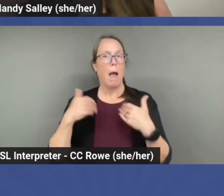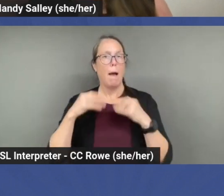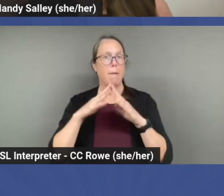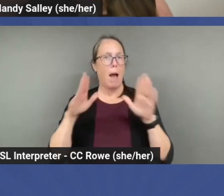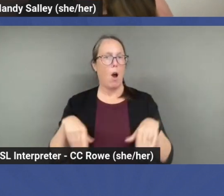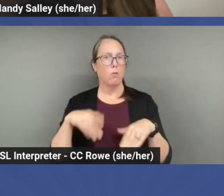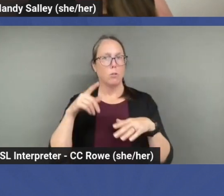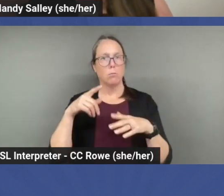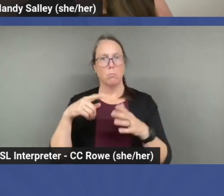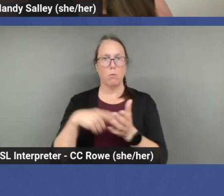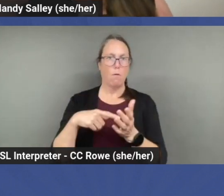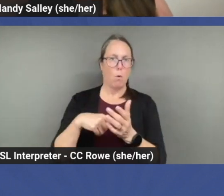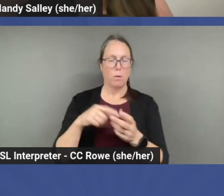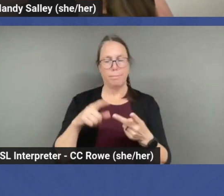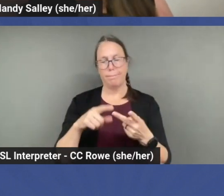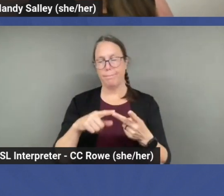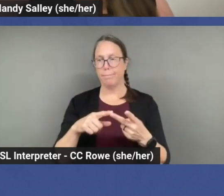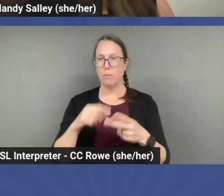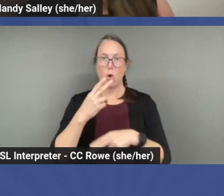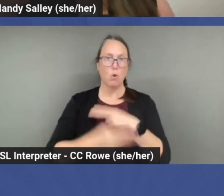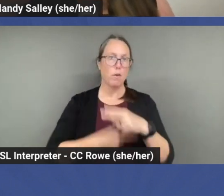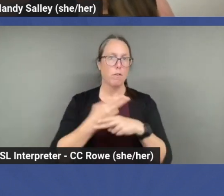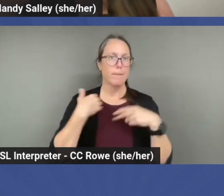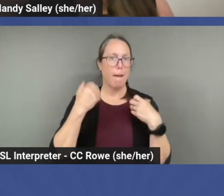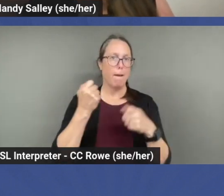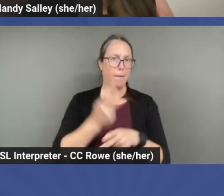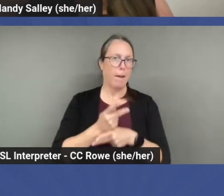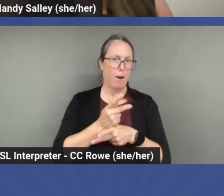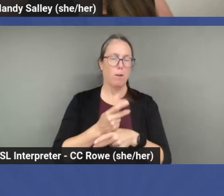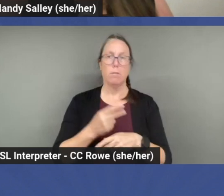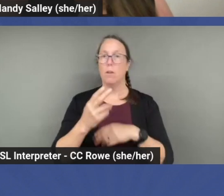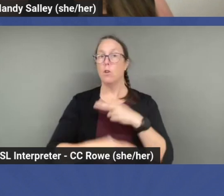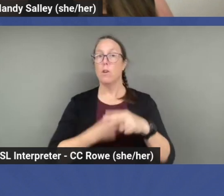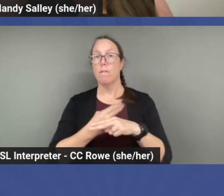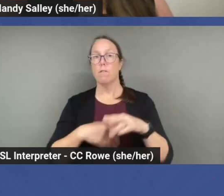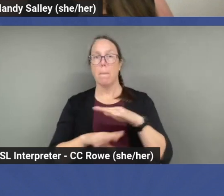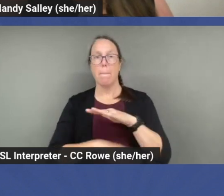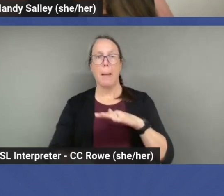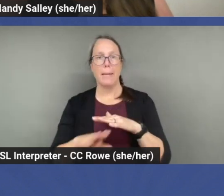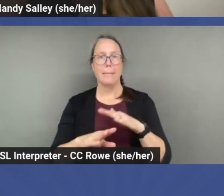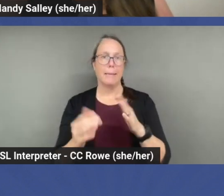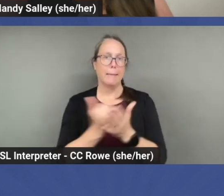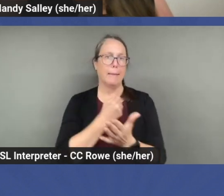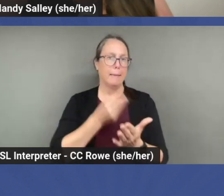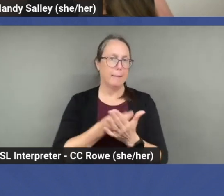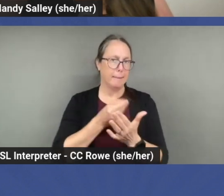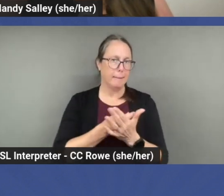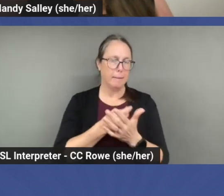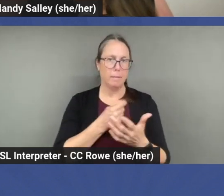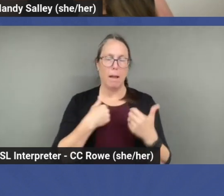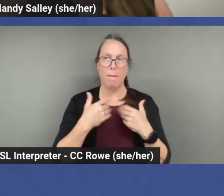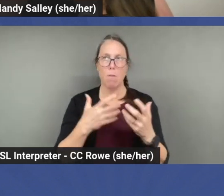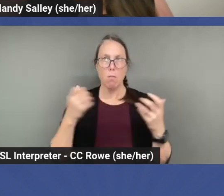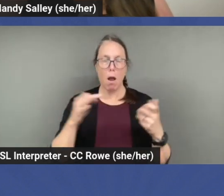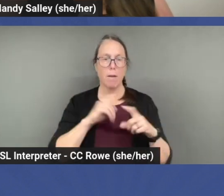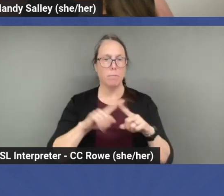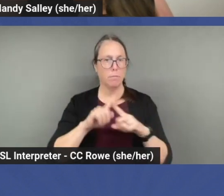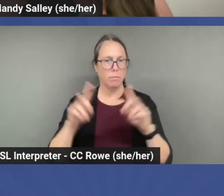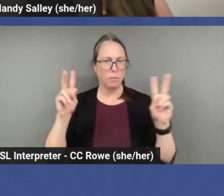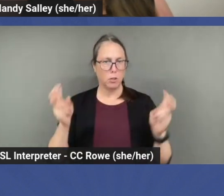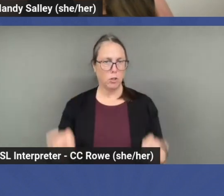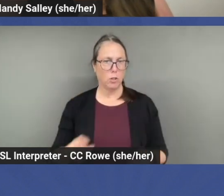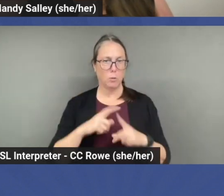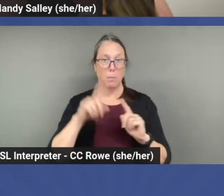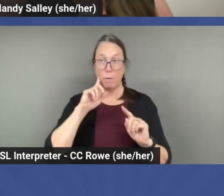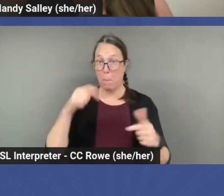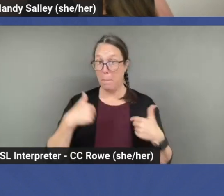universal healthcare, universal basic income. There's so many cross movement issues. But for me specifically, I think,